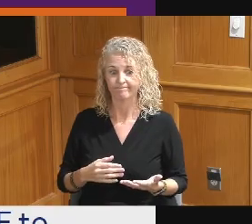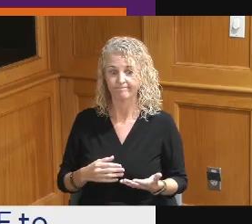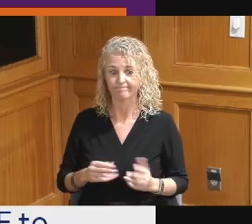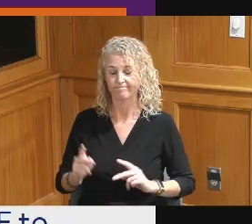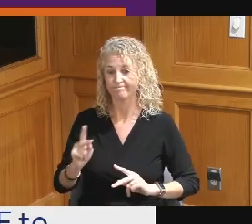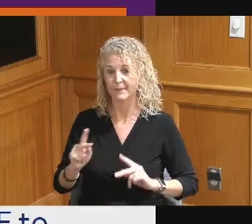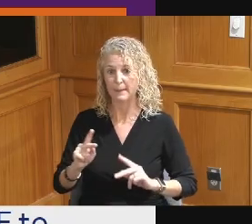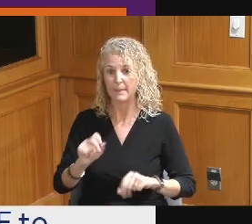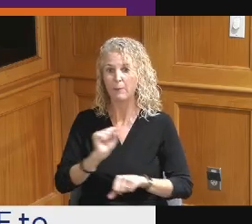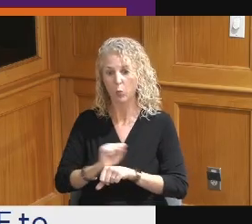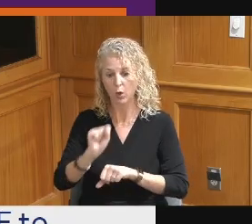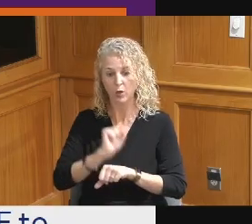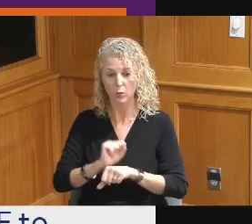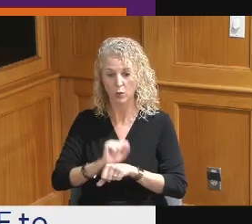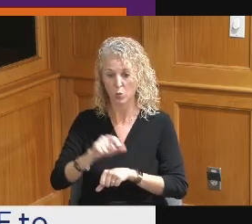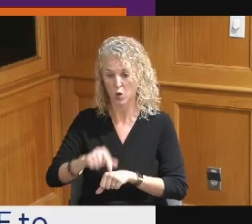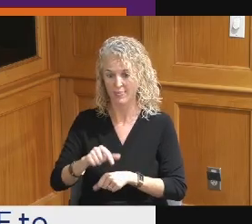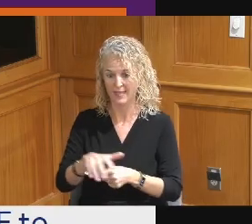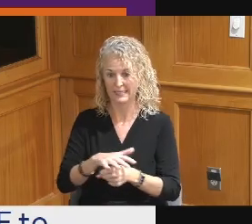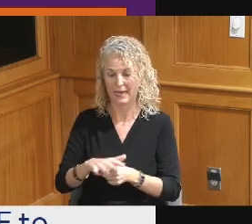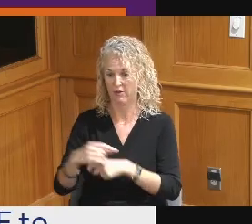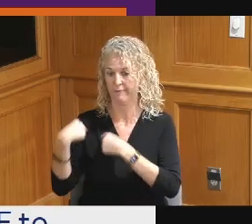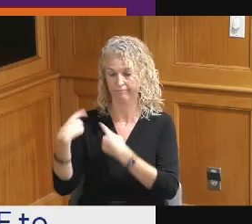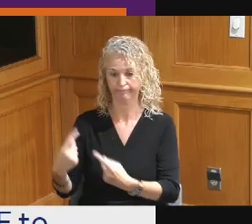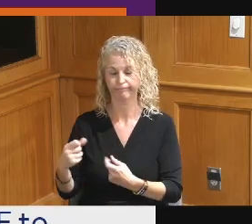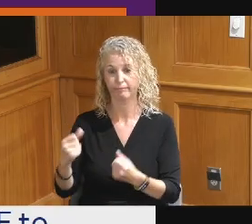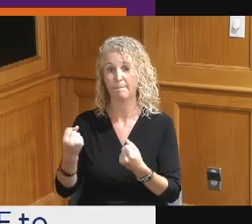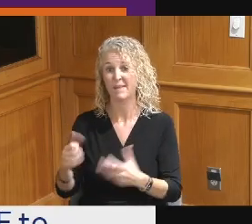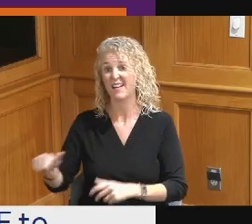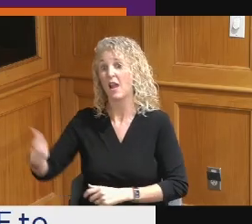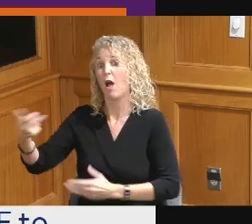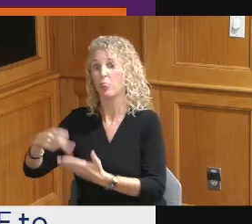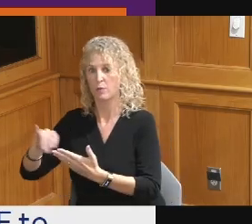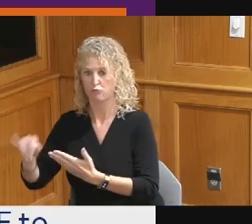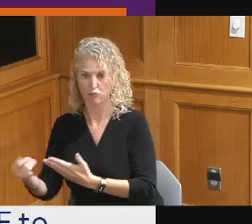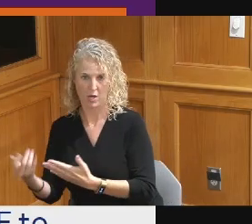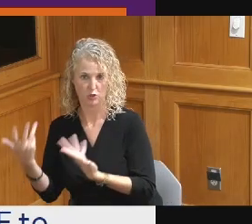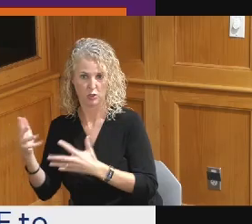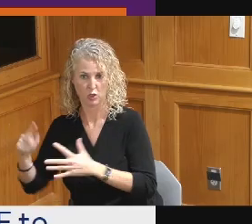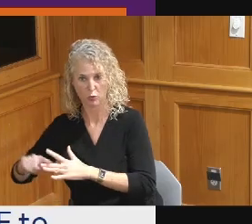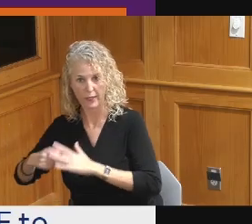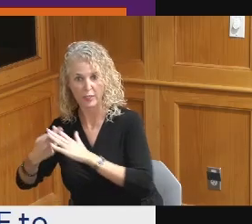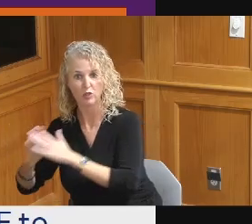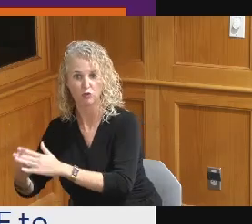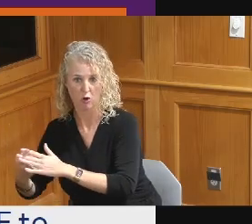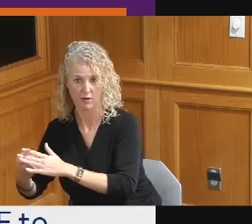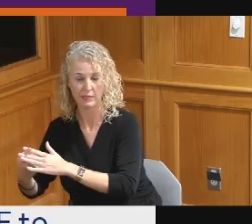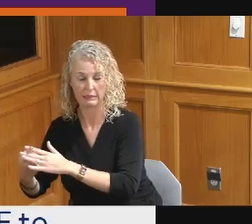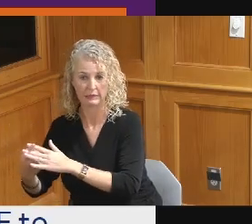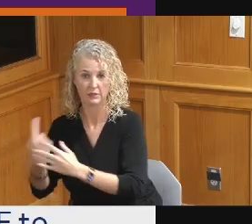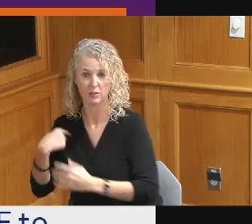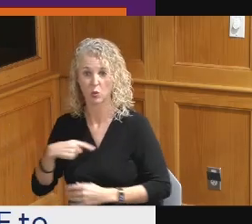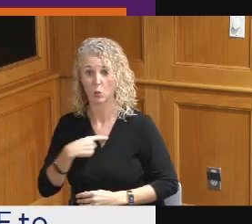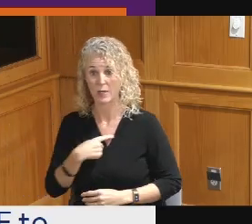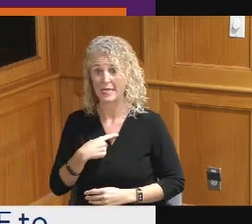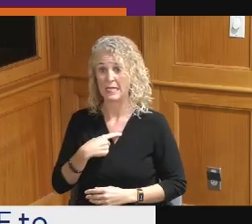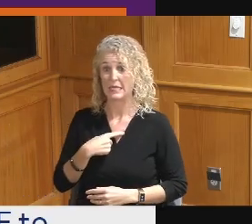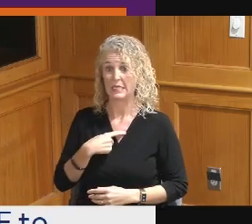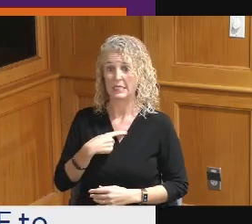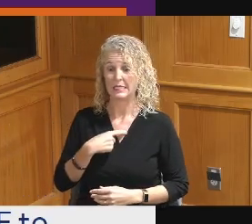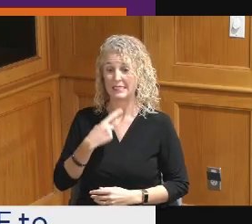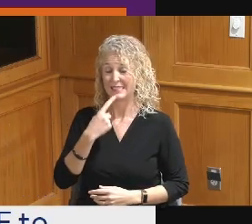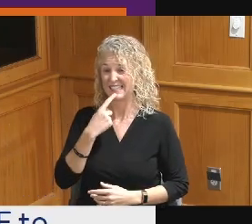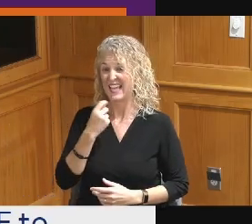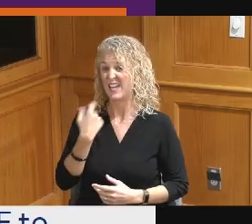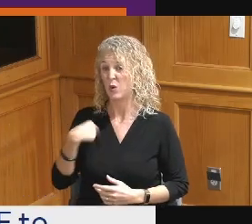of people who developed this work, and there were projects that had been in the works for some time that we were able to, and in particular, we said many times, at the very beginning, many projects